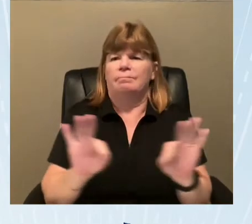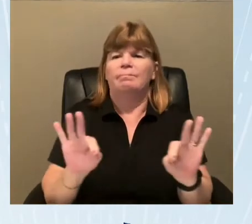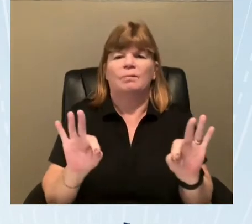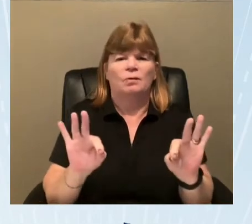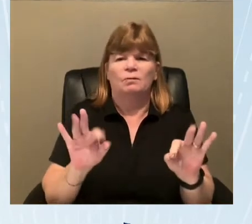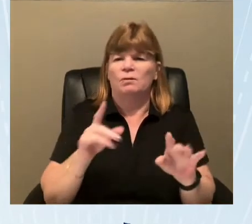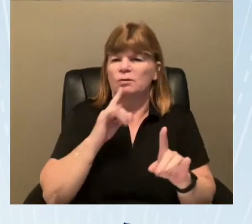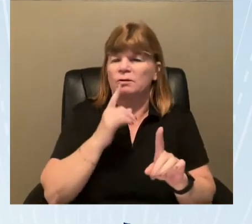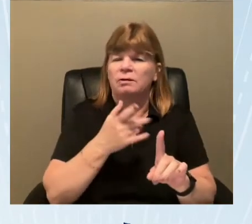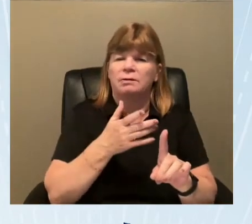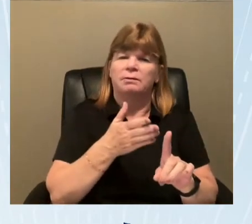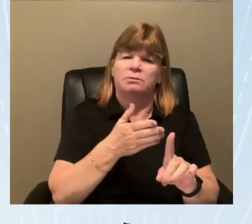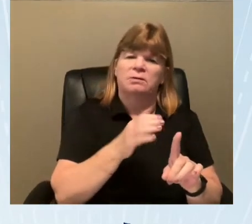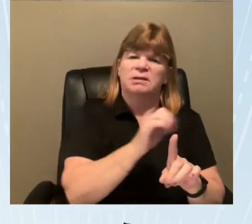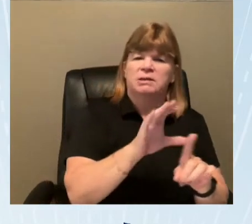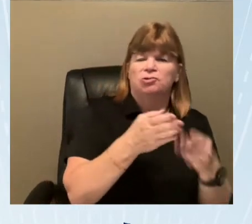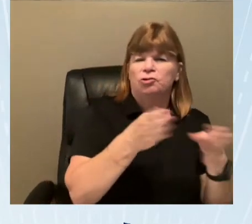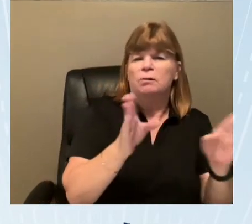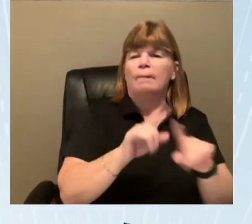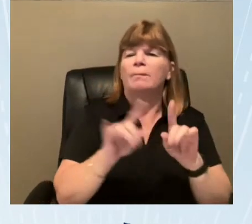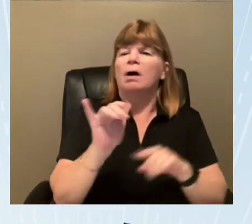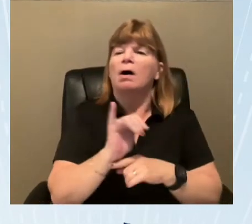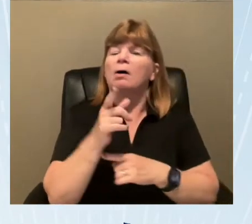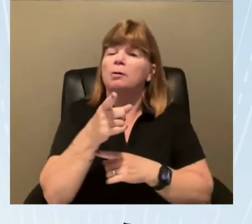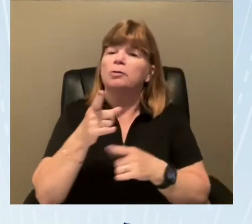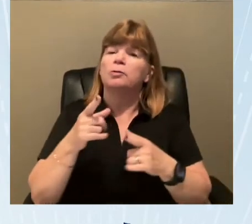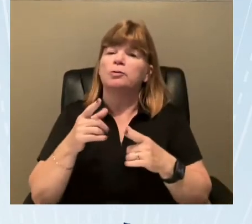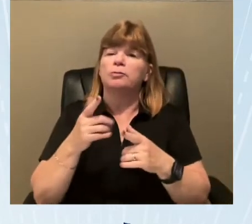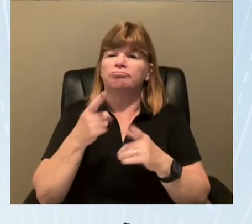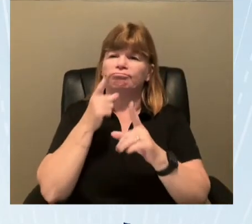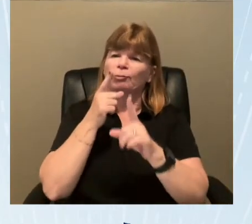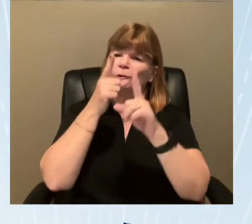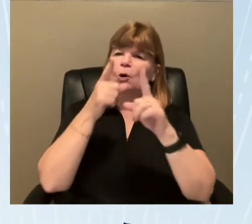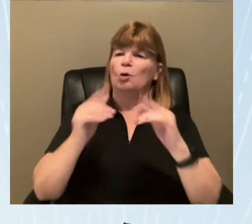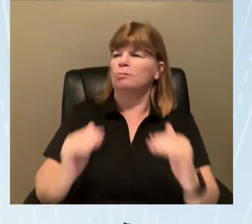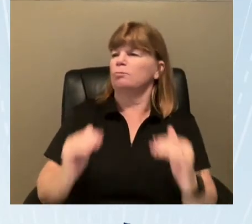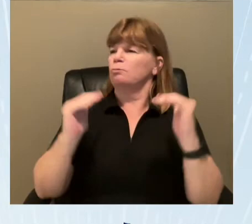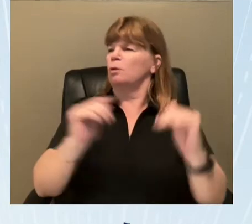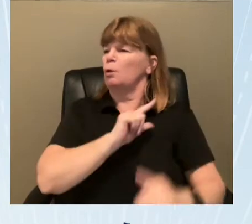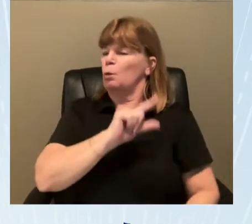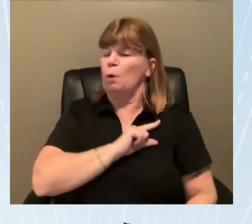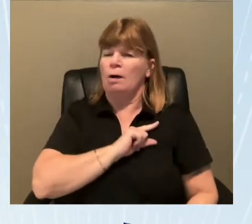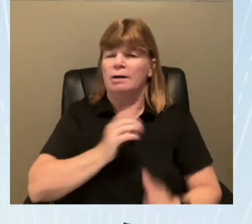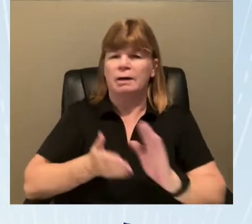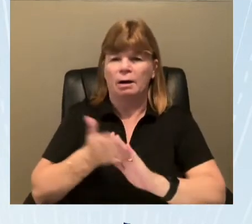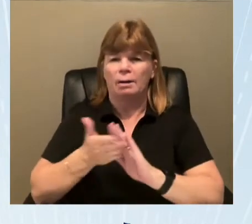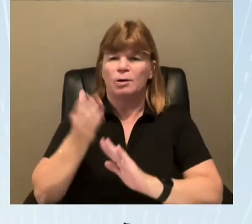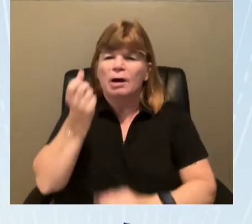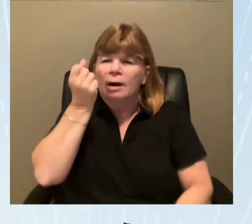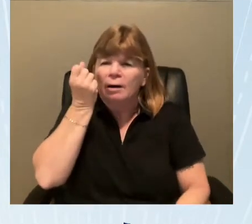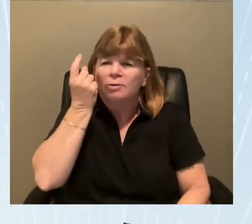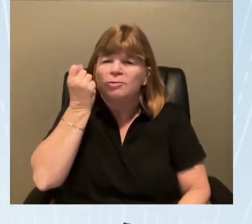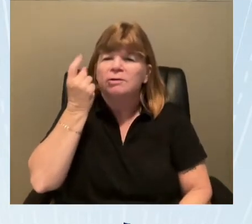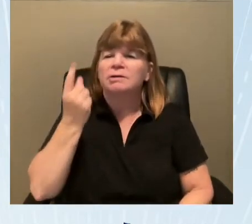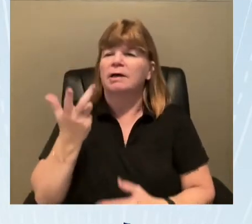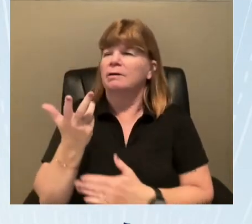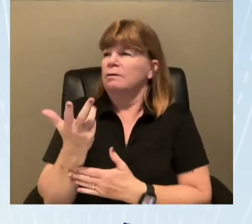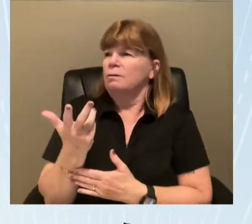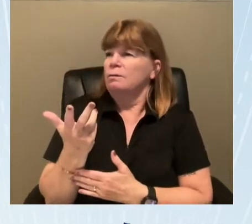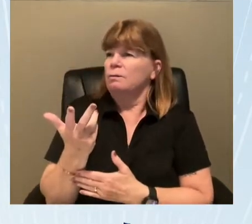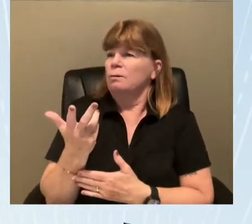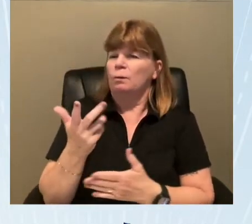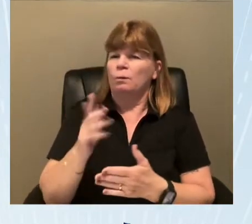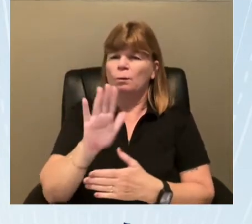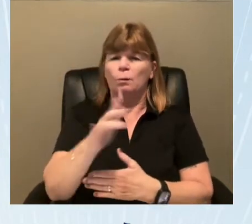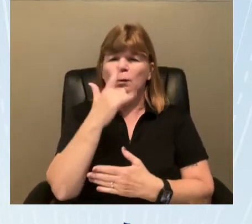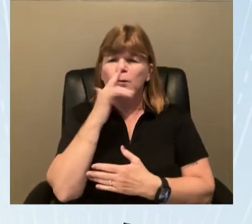but especially as you're pursuing high quality operations and understanding what does it look like? What kind of